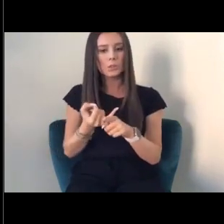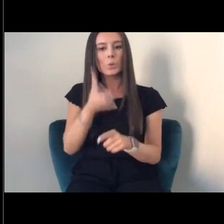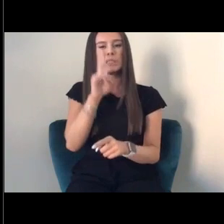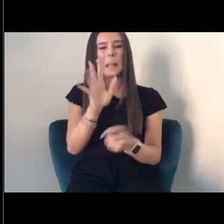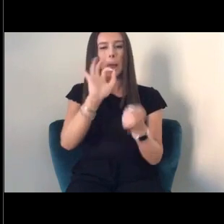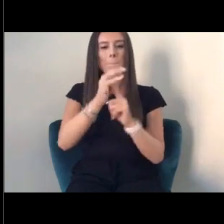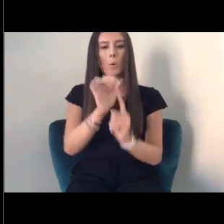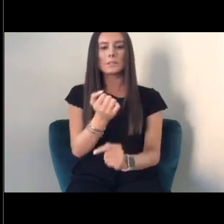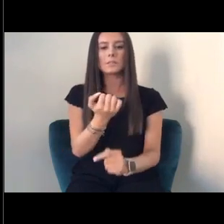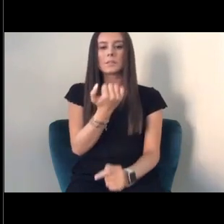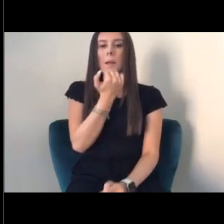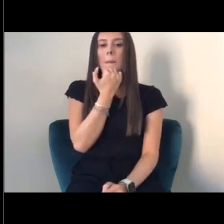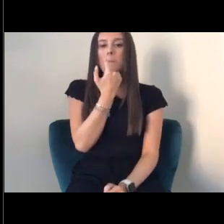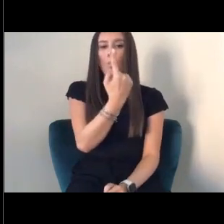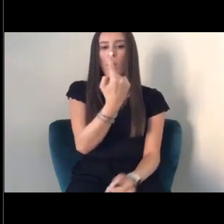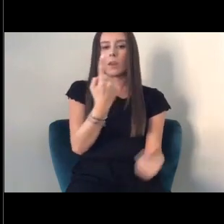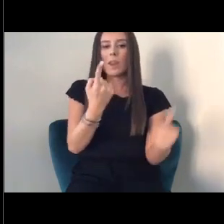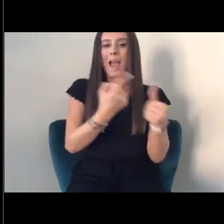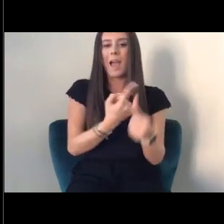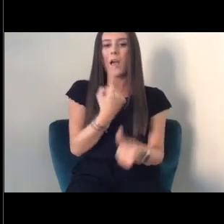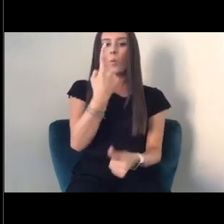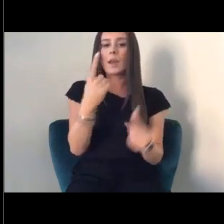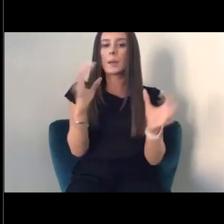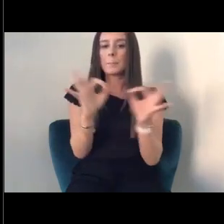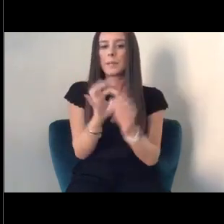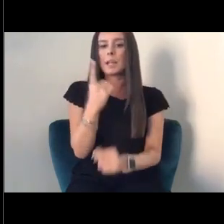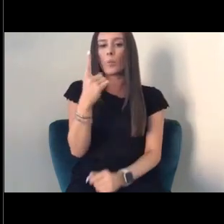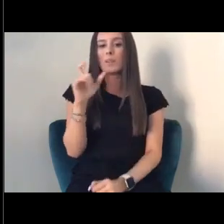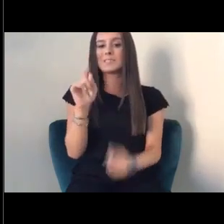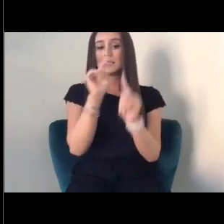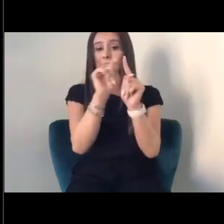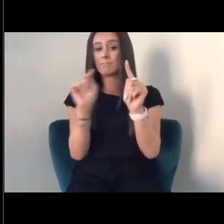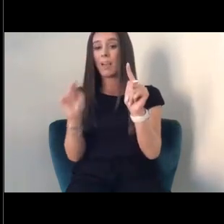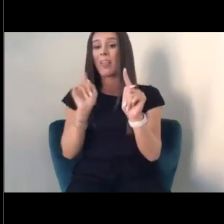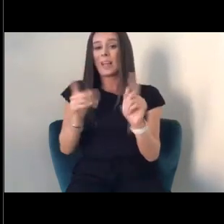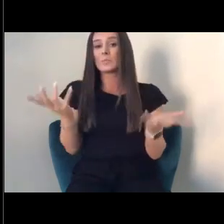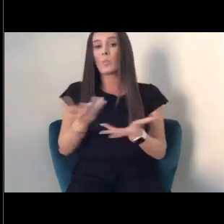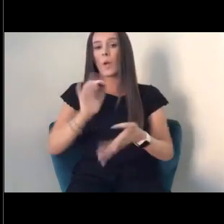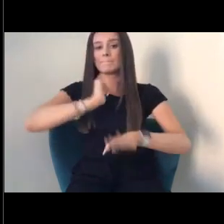image on screen as points 1A, B, and 1C.